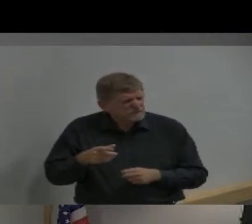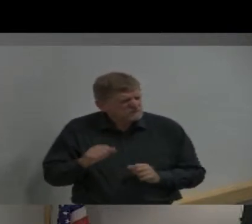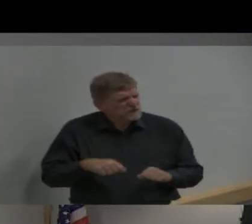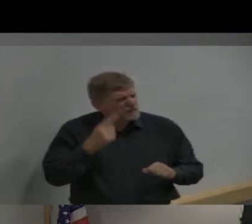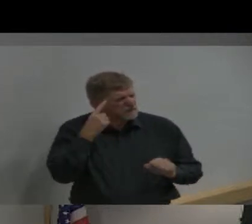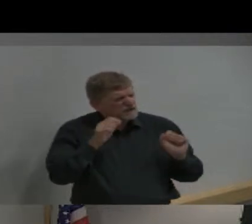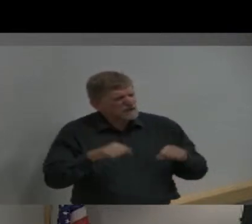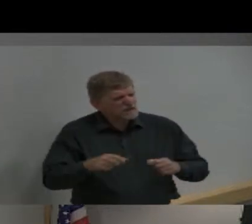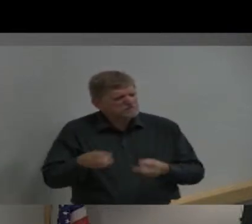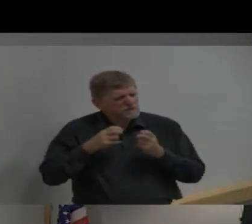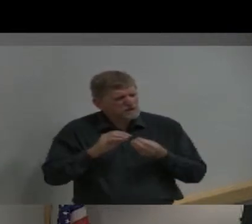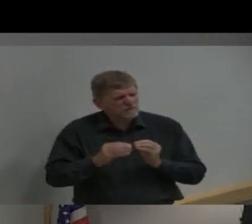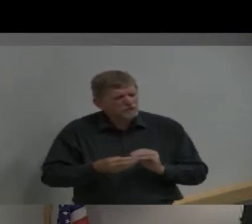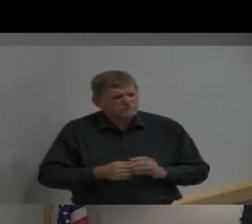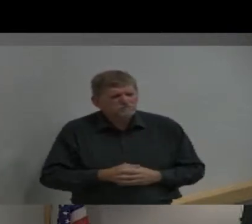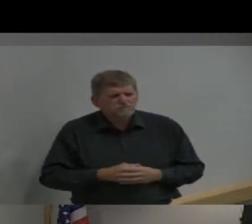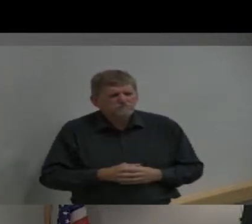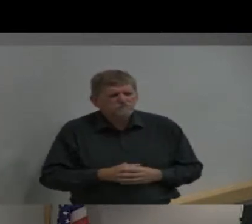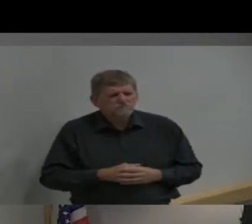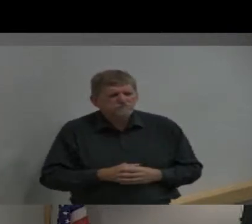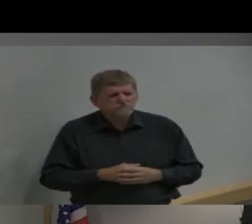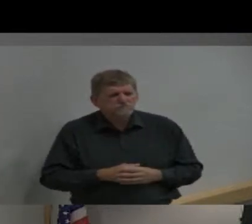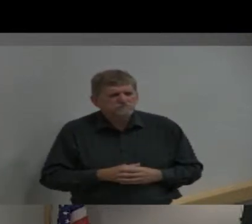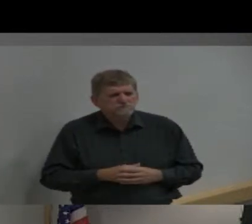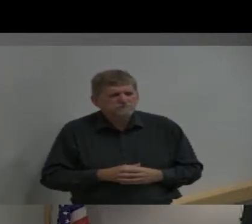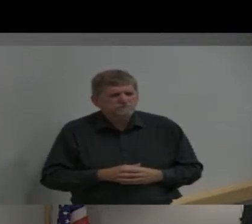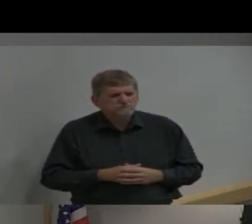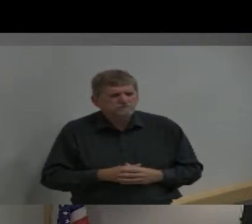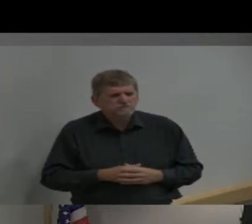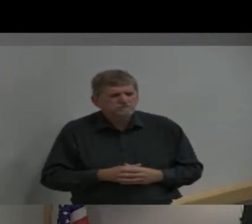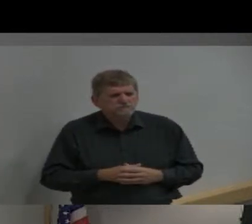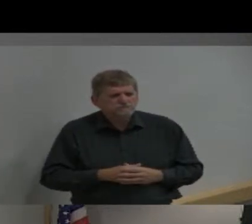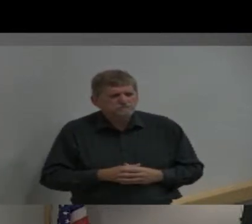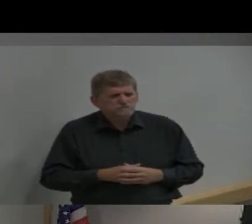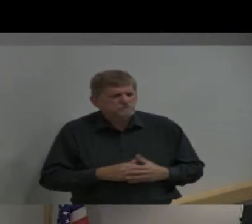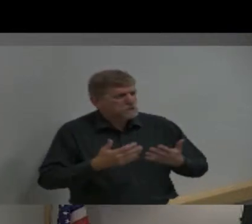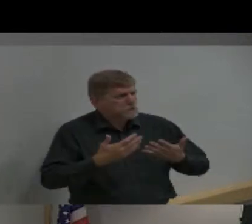Well, if there are no further questions, thank you all for attending.